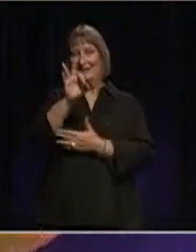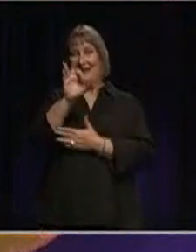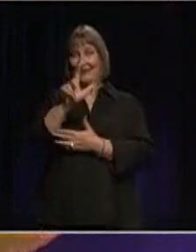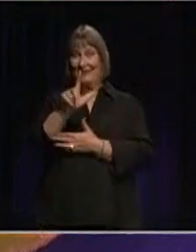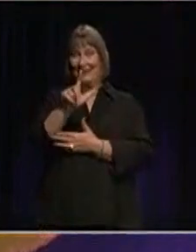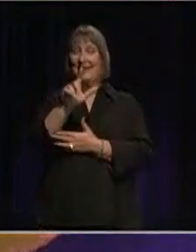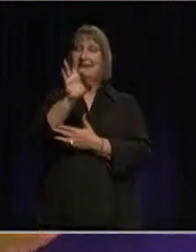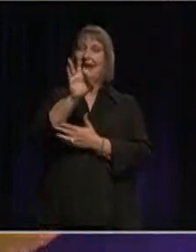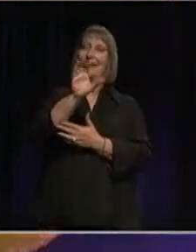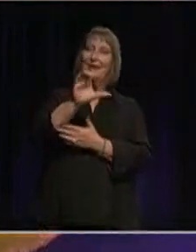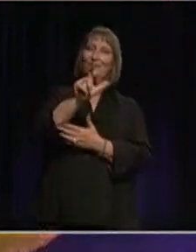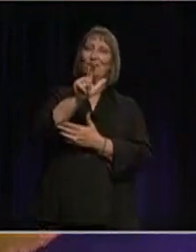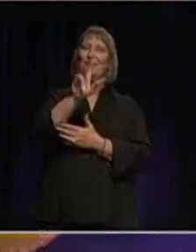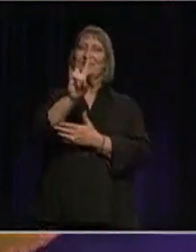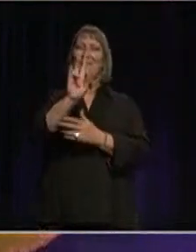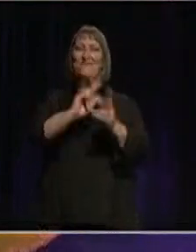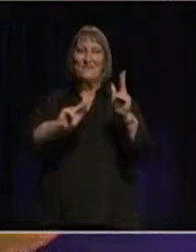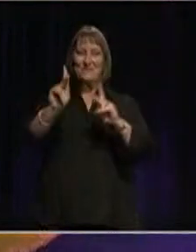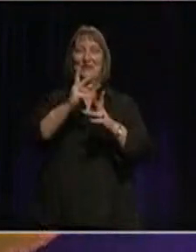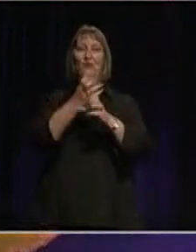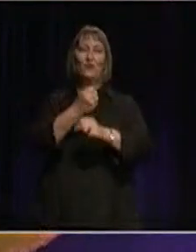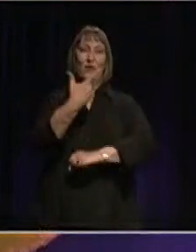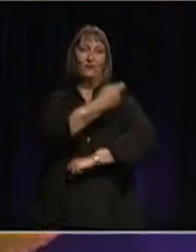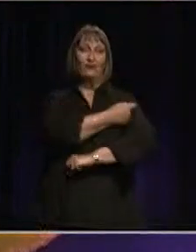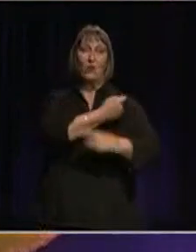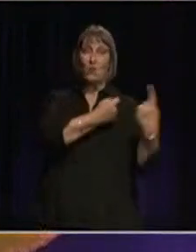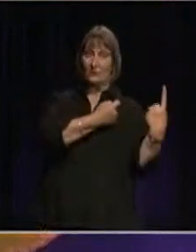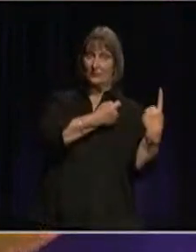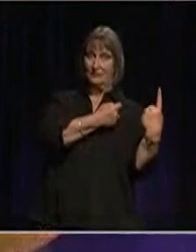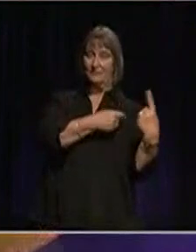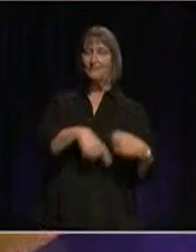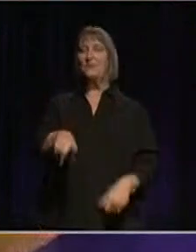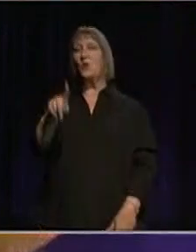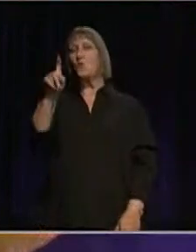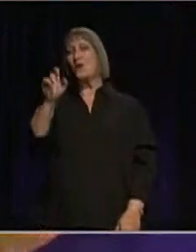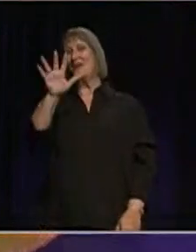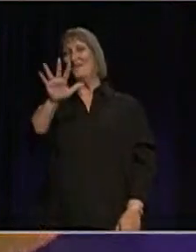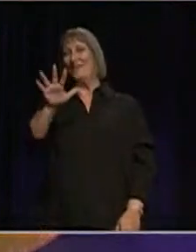265,927 people who have received their first dose vaccine, and